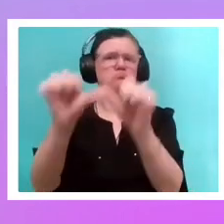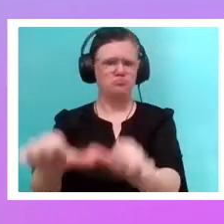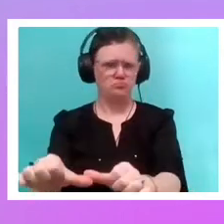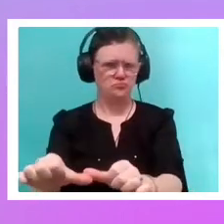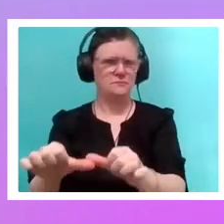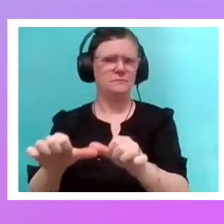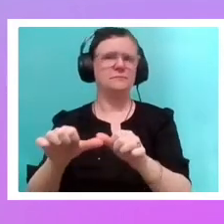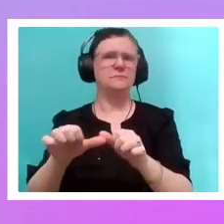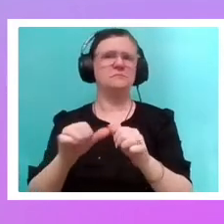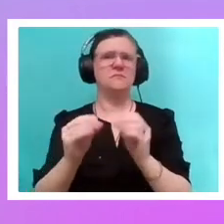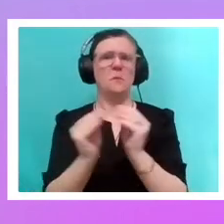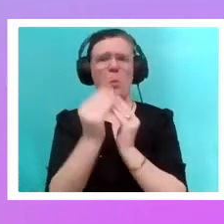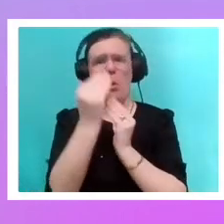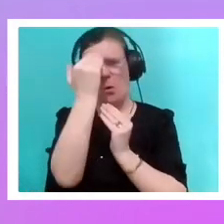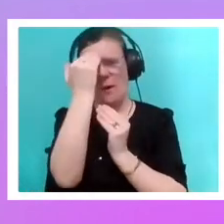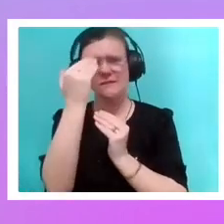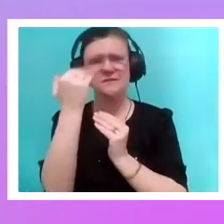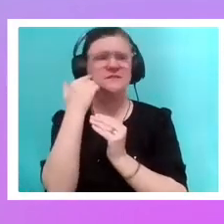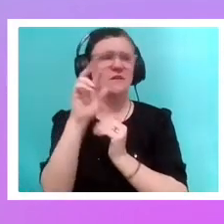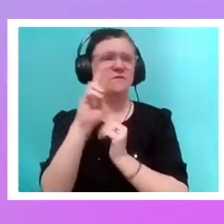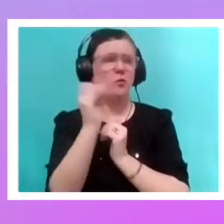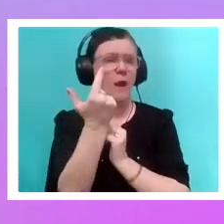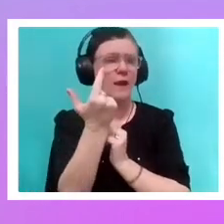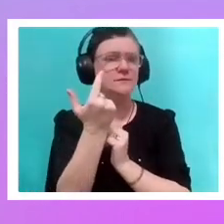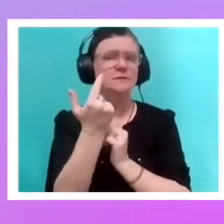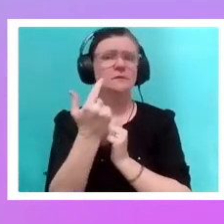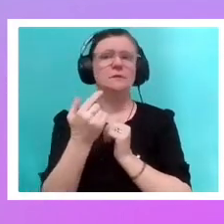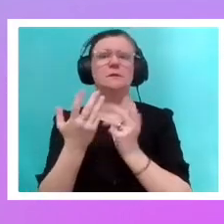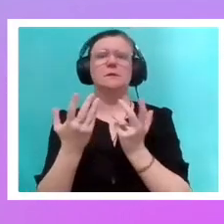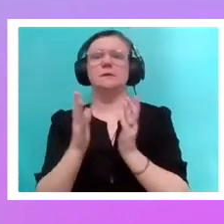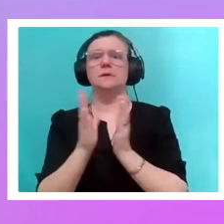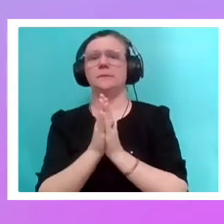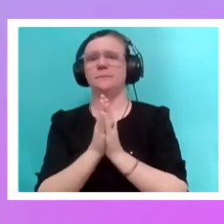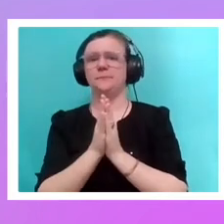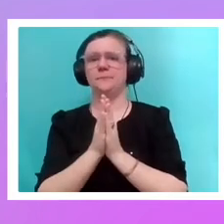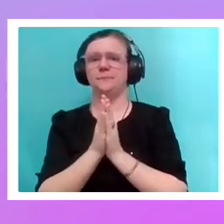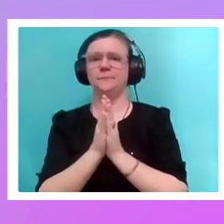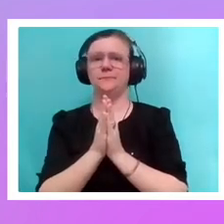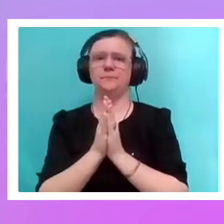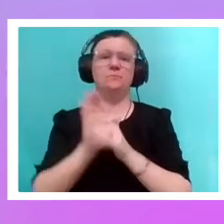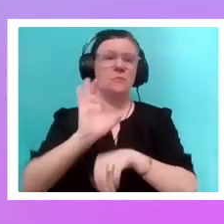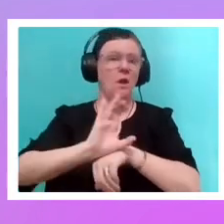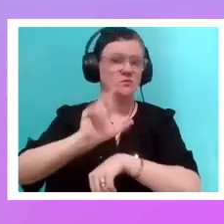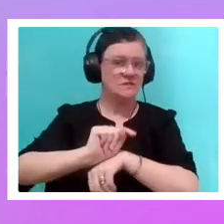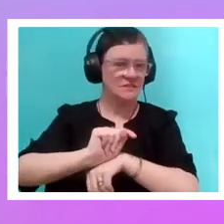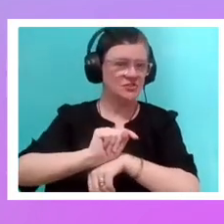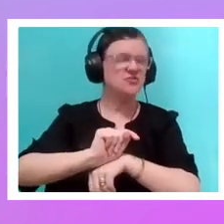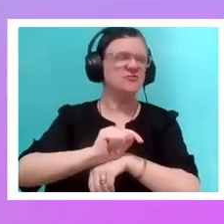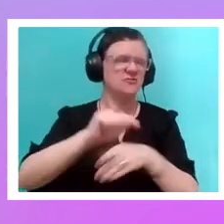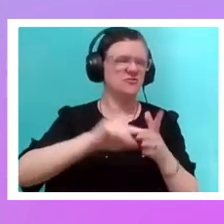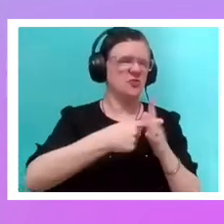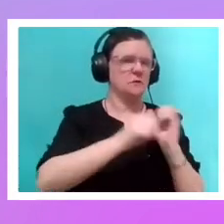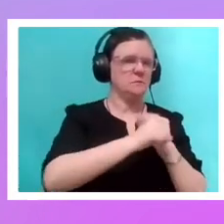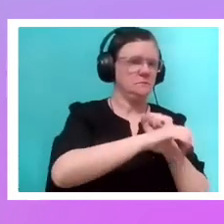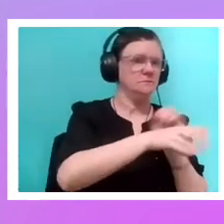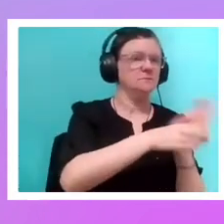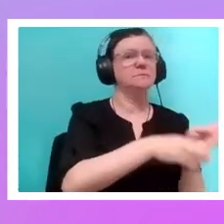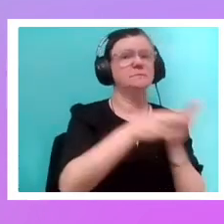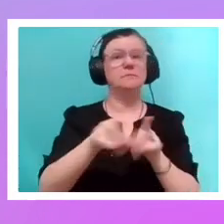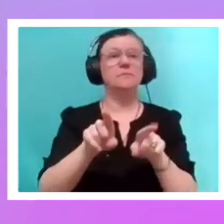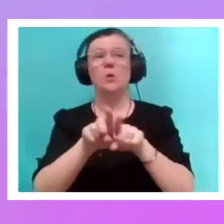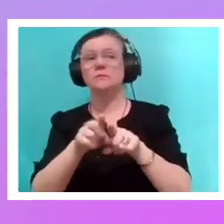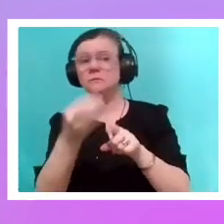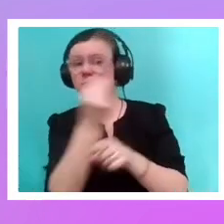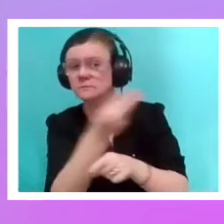around raising awareness of the regulations, started with things like the consultations, but then went on to raising awareness of what the